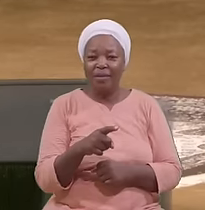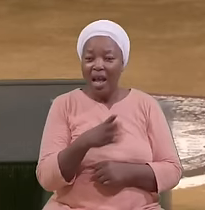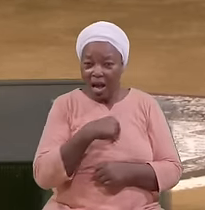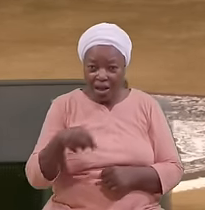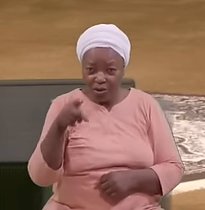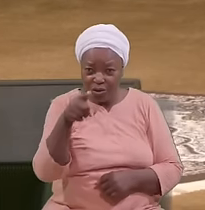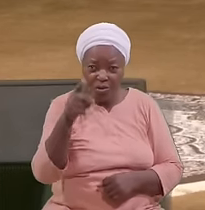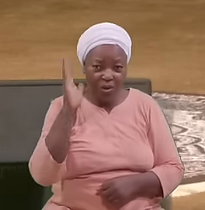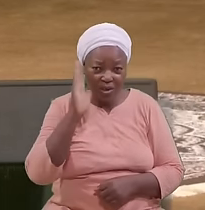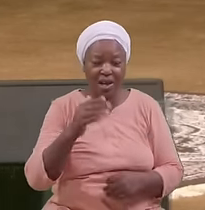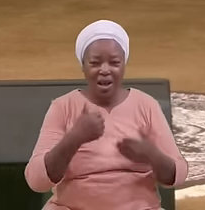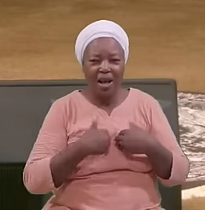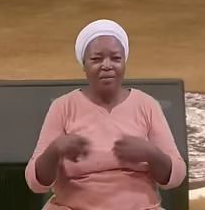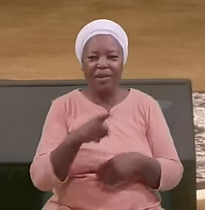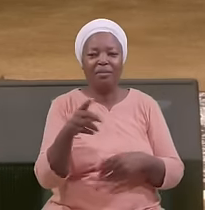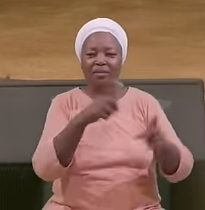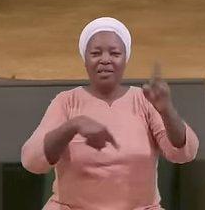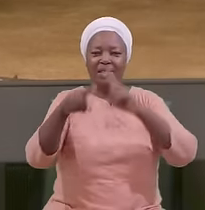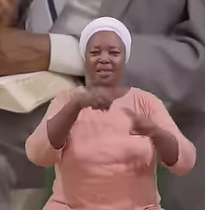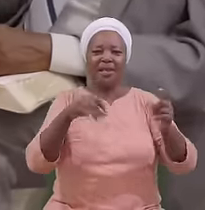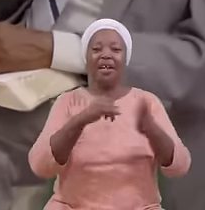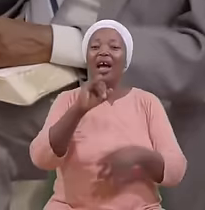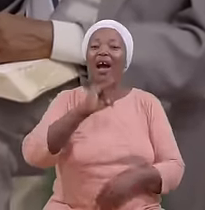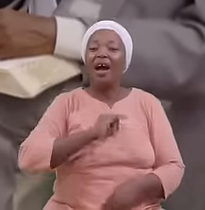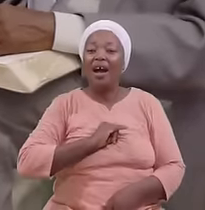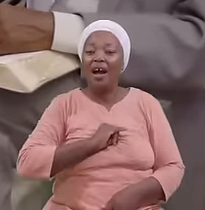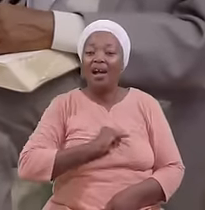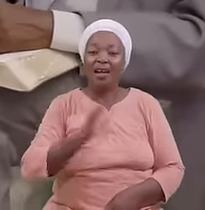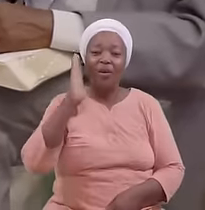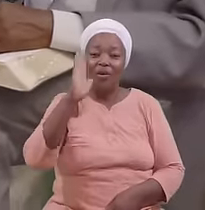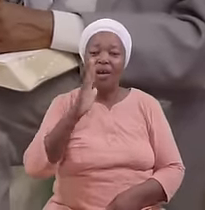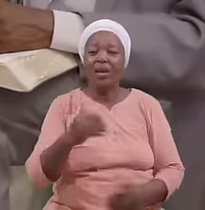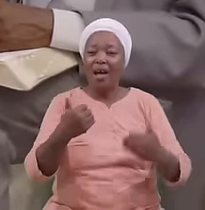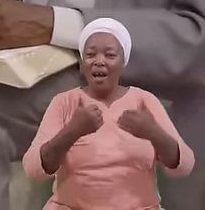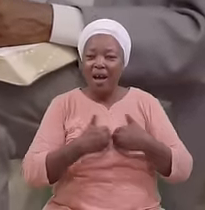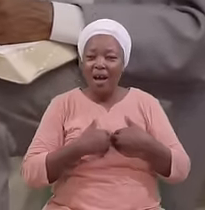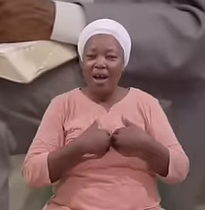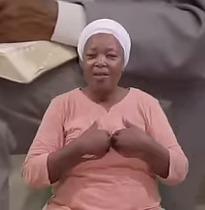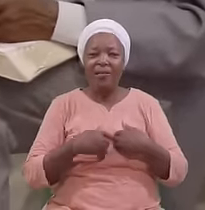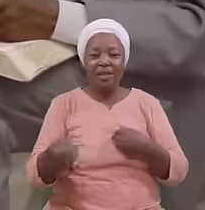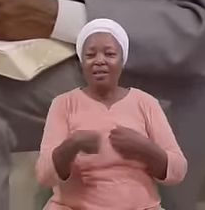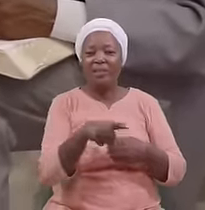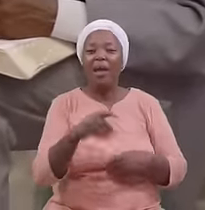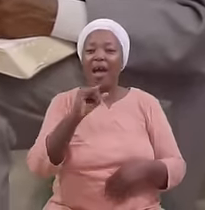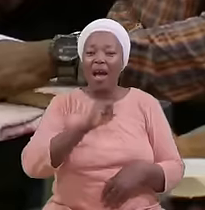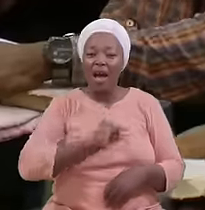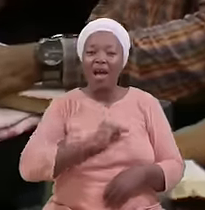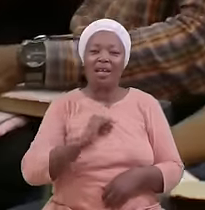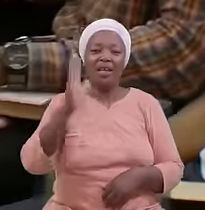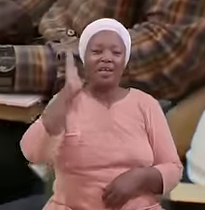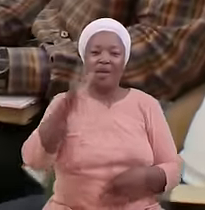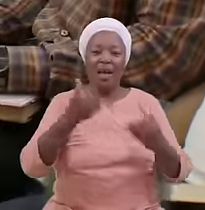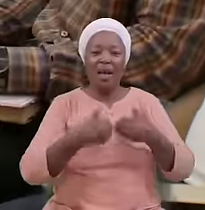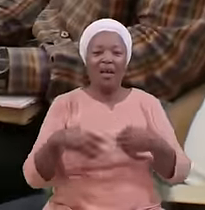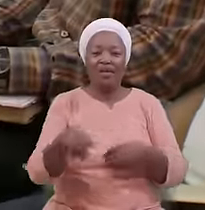them. I will have them. I will have them. Look